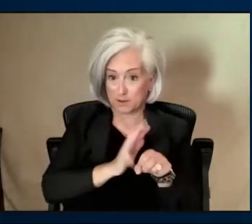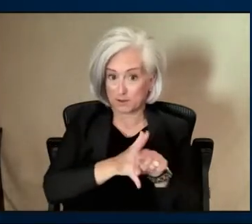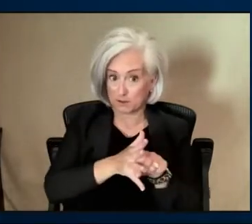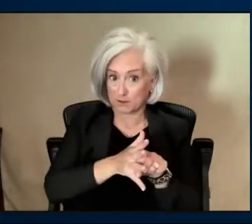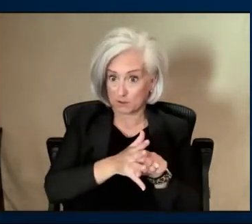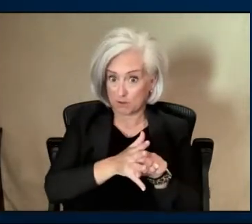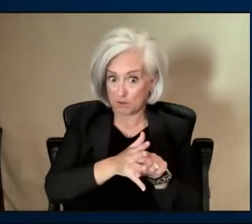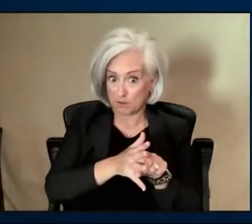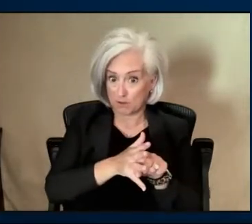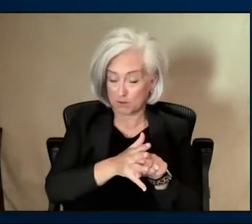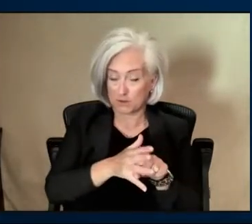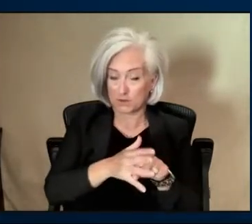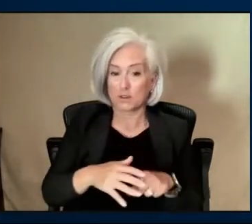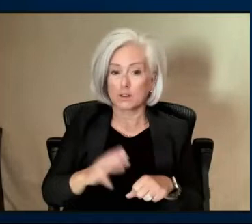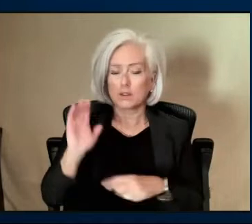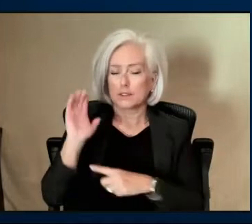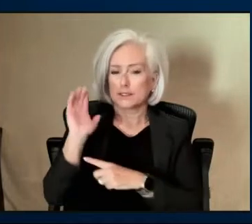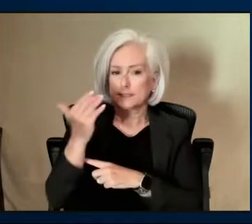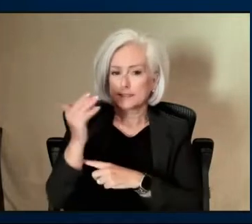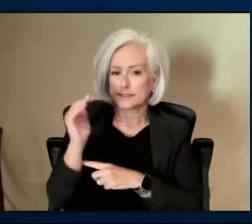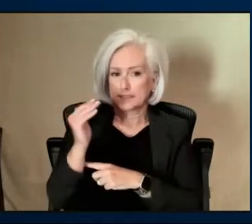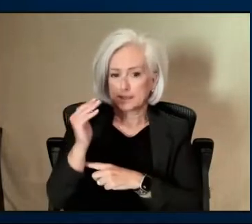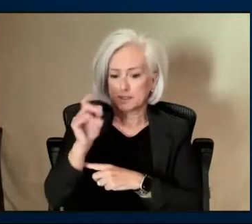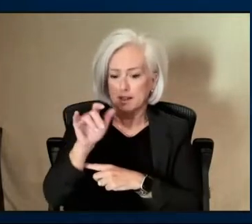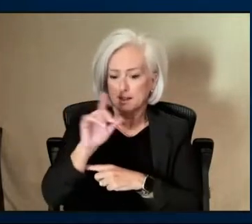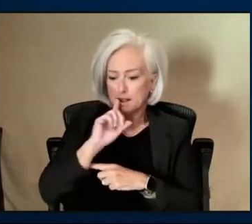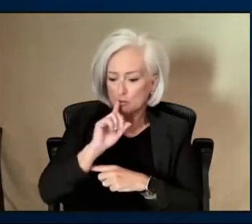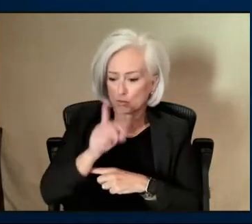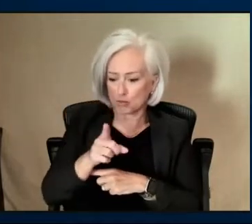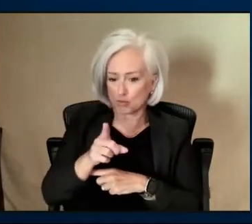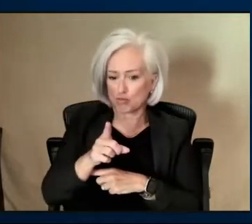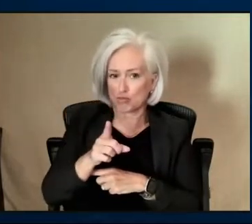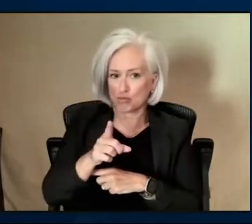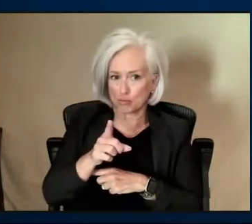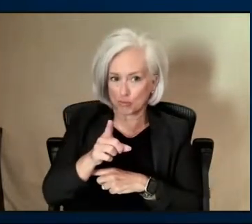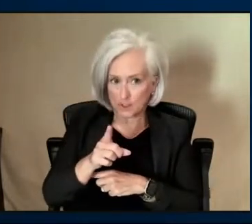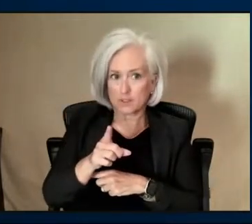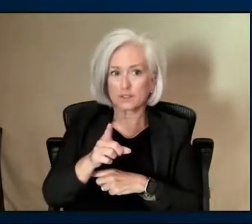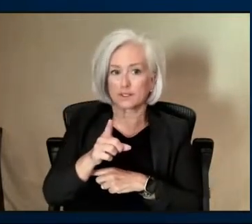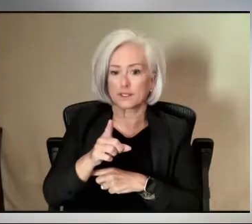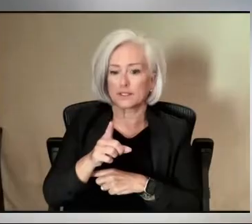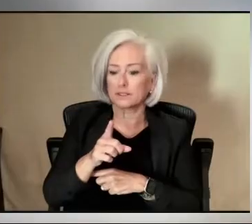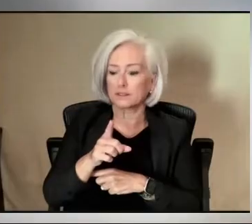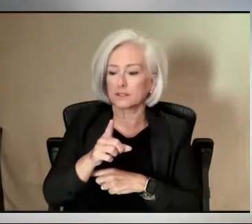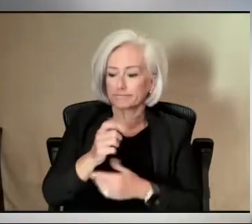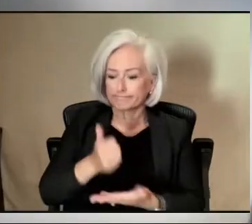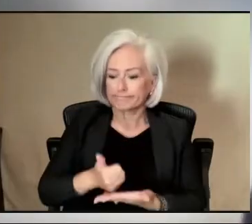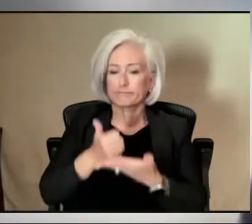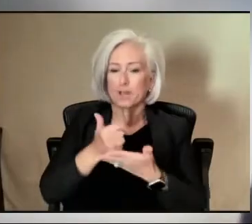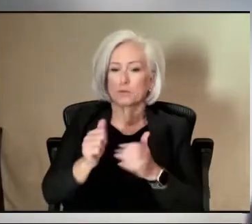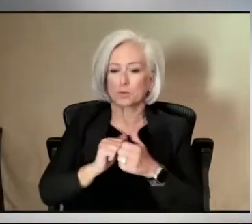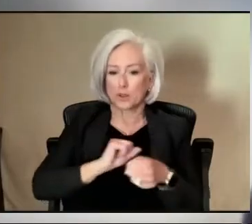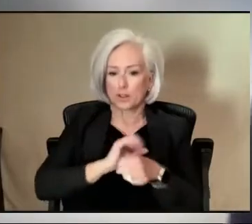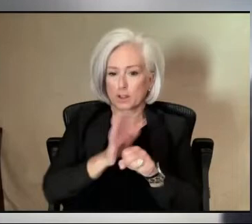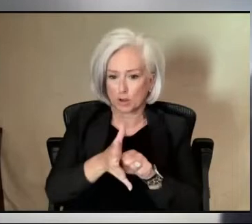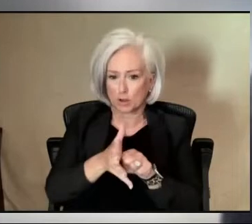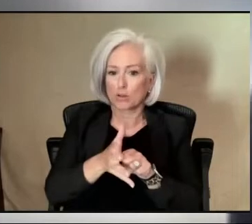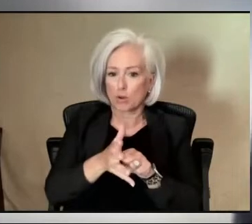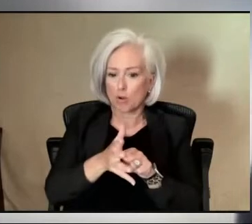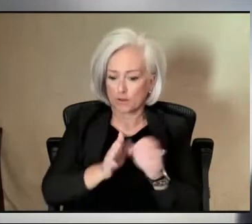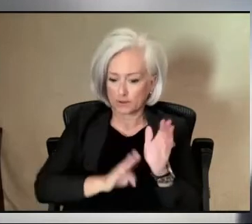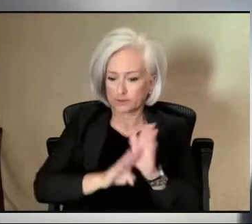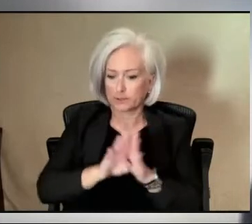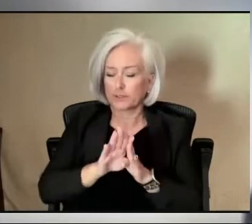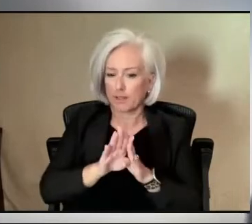really set the stage for our work here with COVID-19. Very much so. I mean, as the